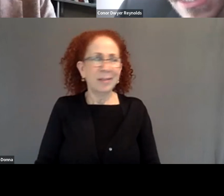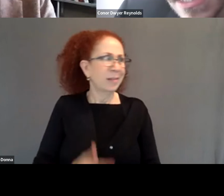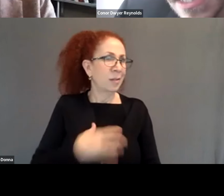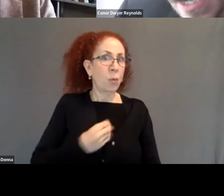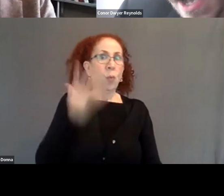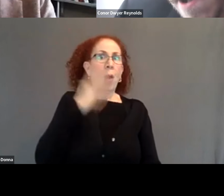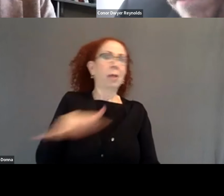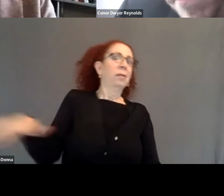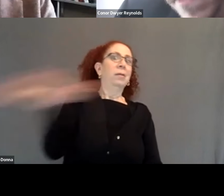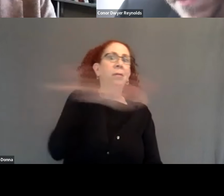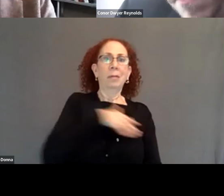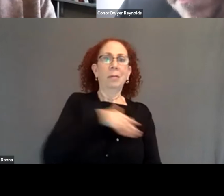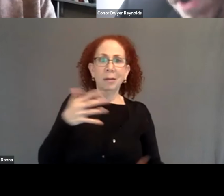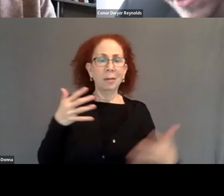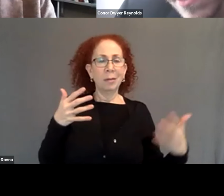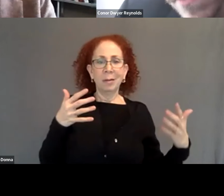the